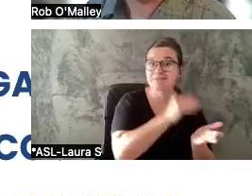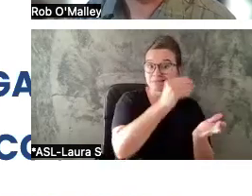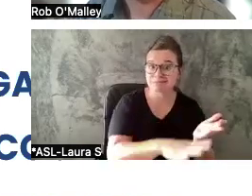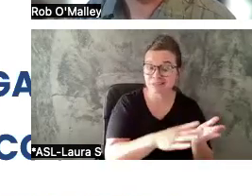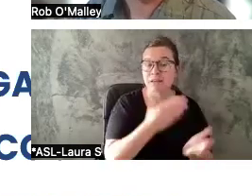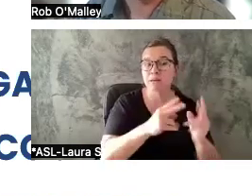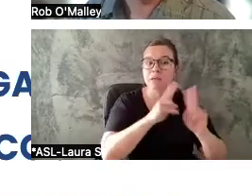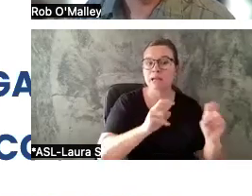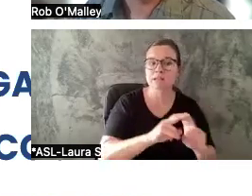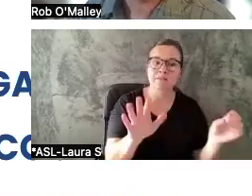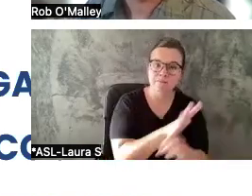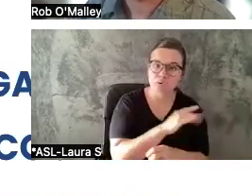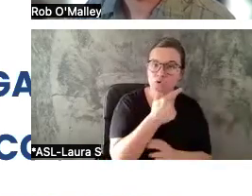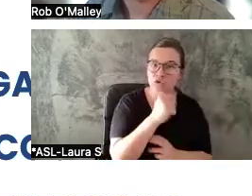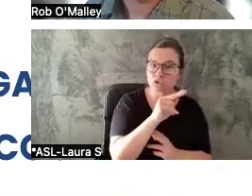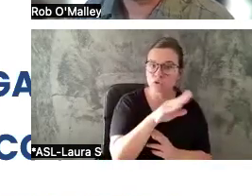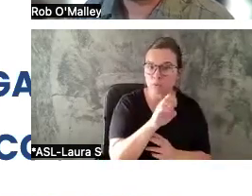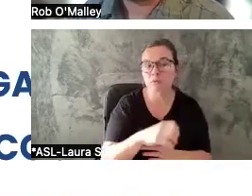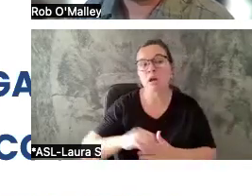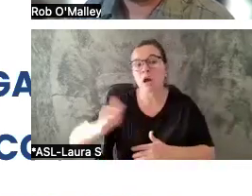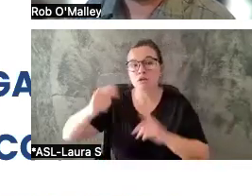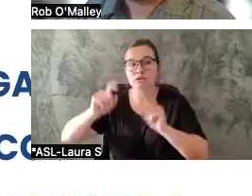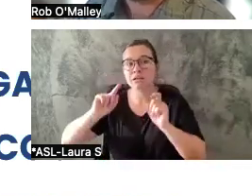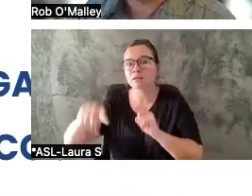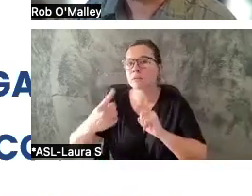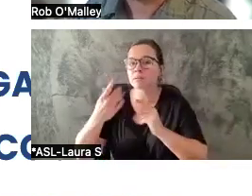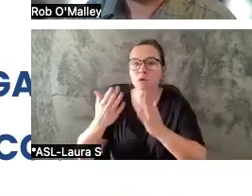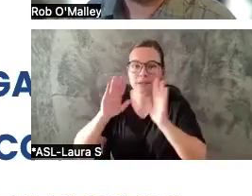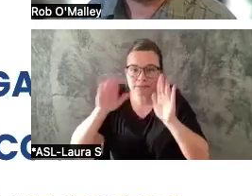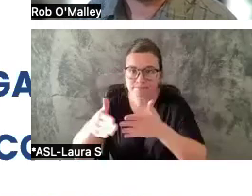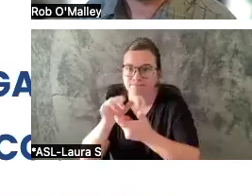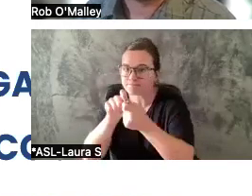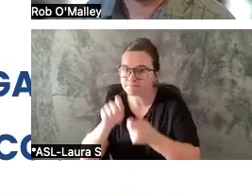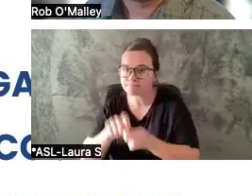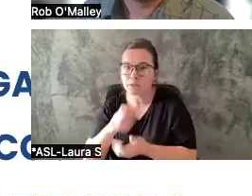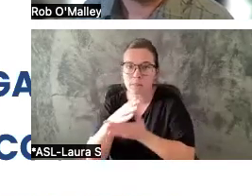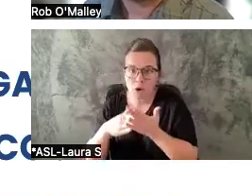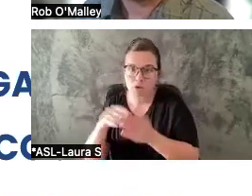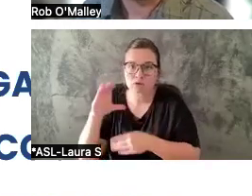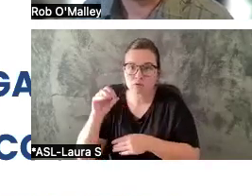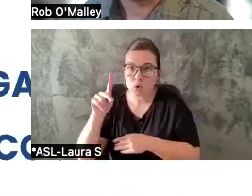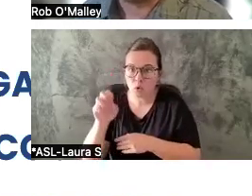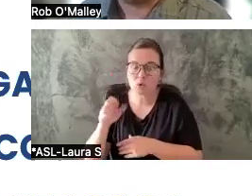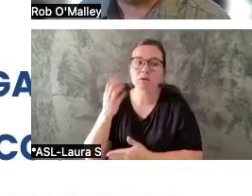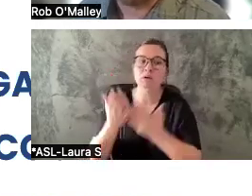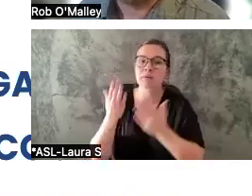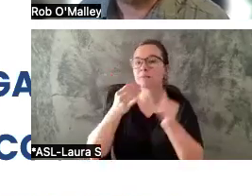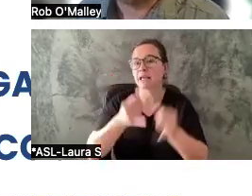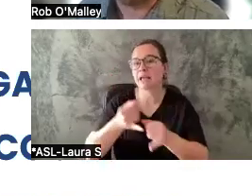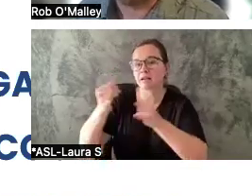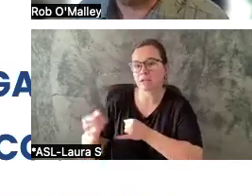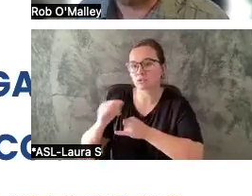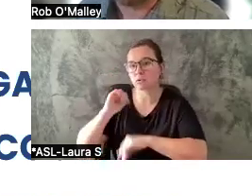test, a very expensive test, might be analyzing the whole genome. Other tests might just be looking at particular segments of the code or even individual base